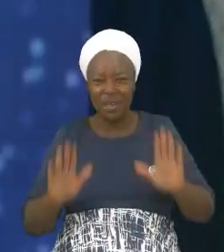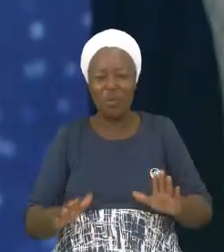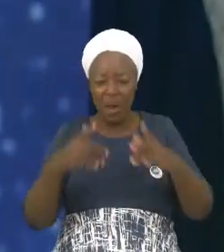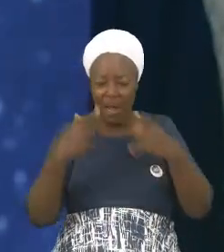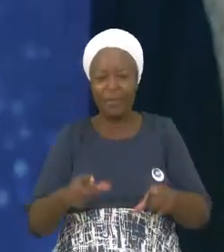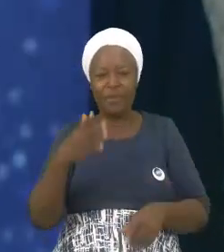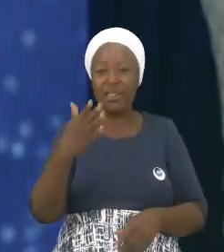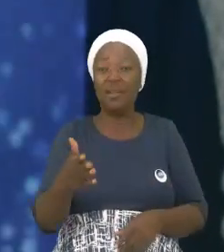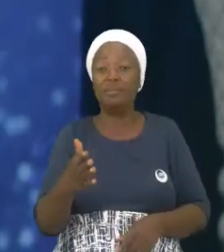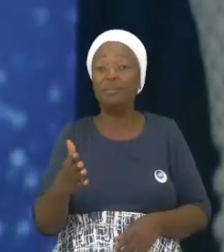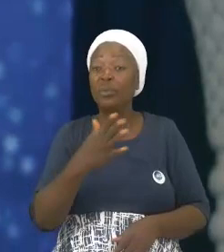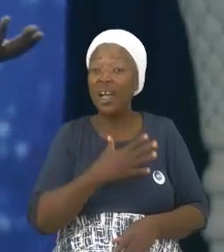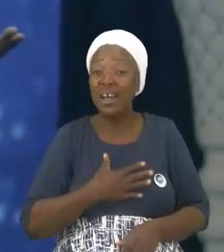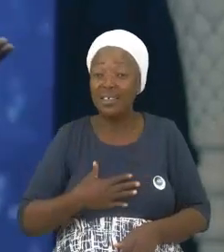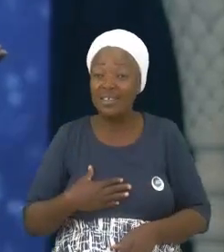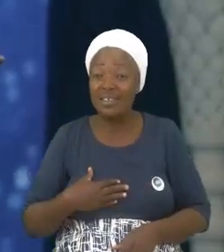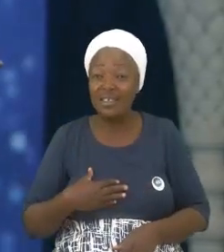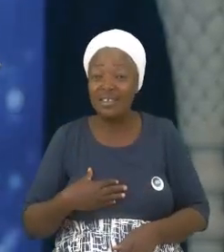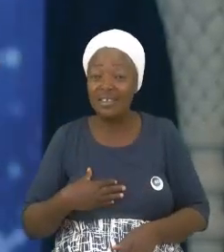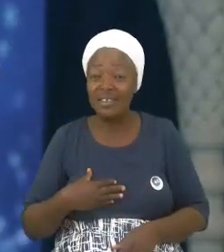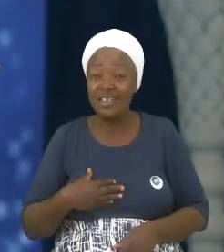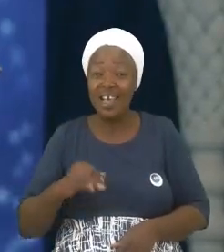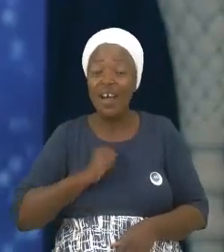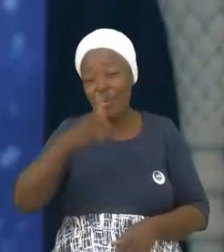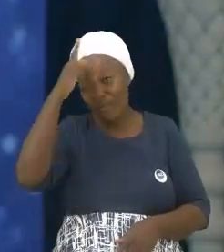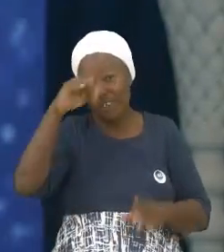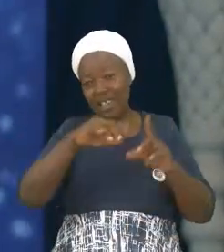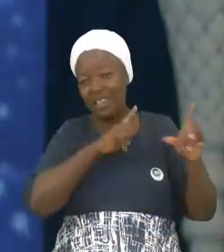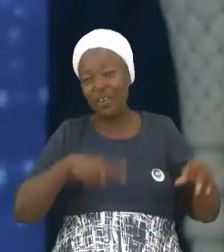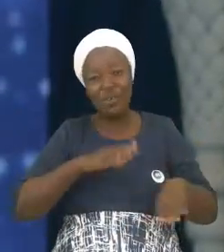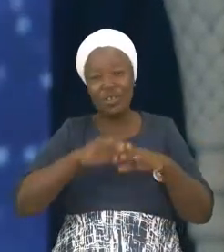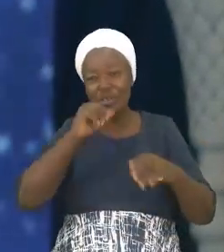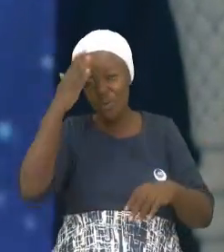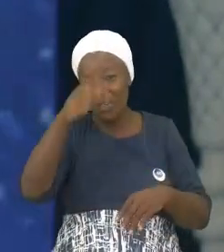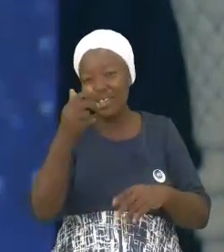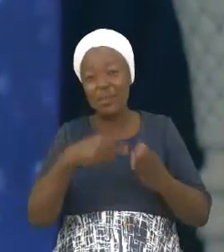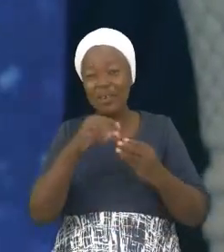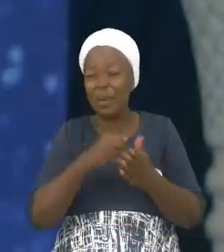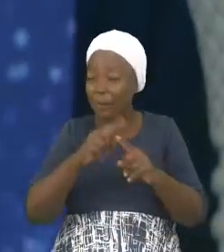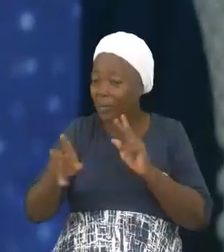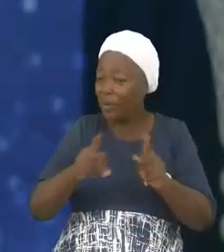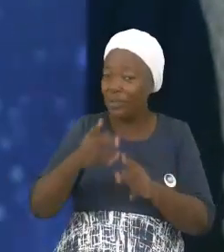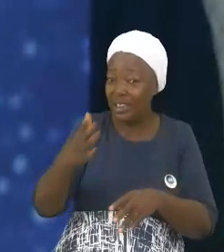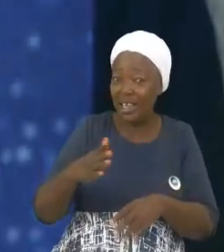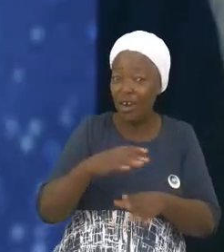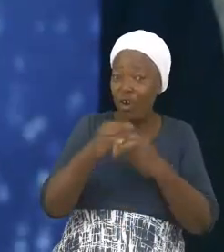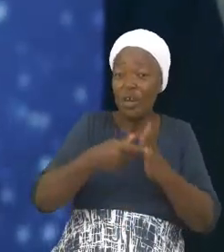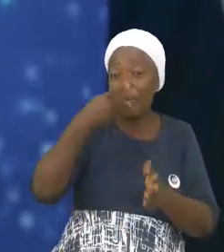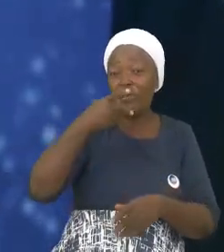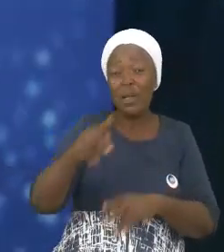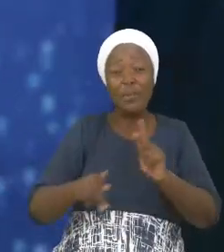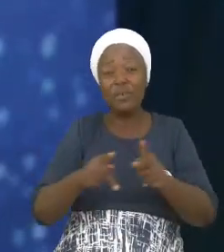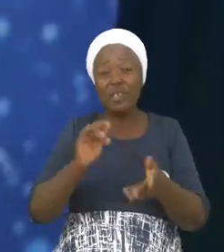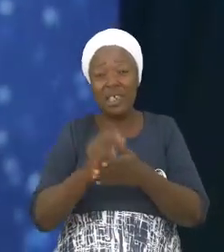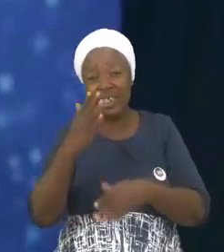there. And I didn't know about it, but the people there, Pentecostal Union